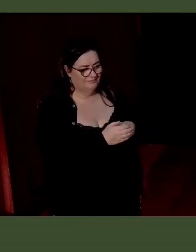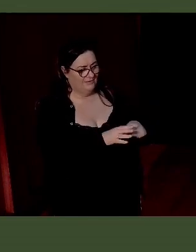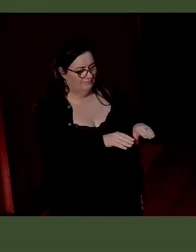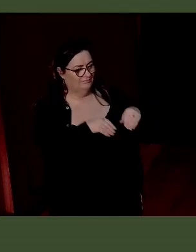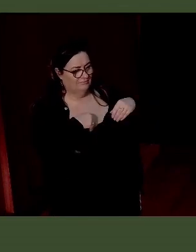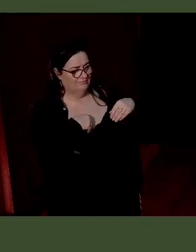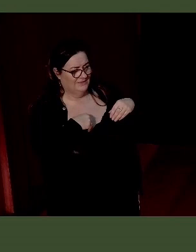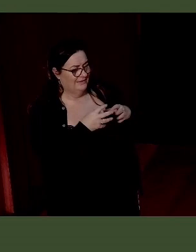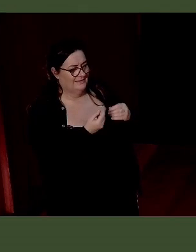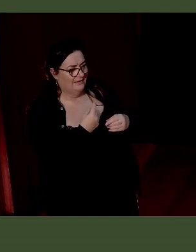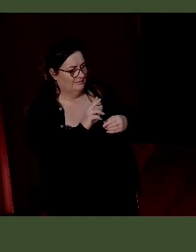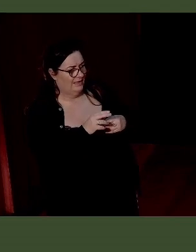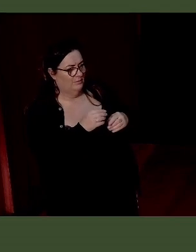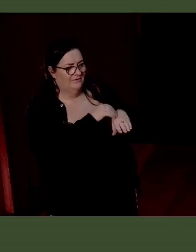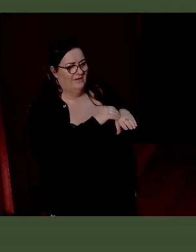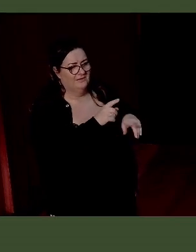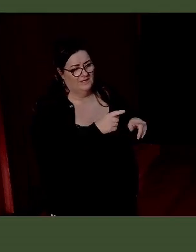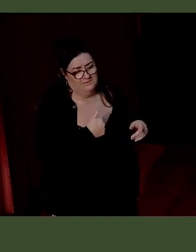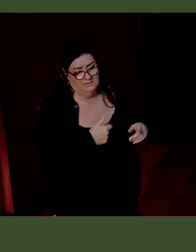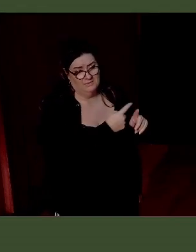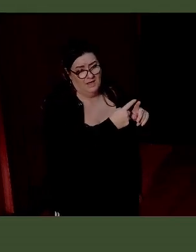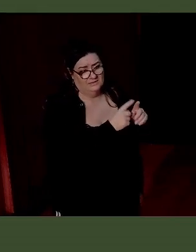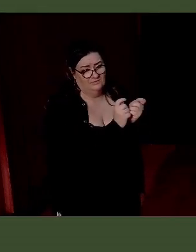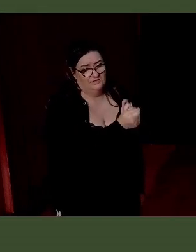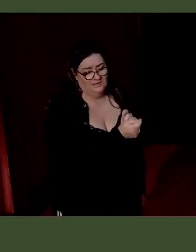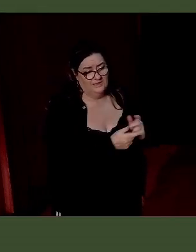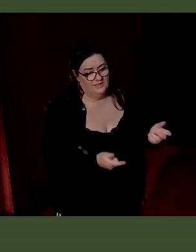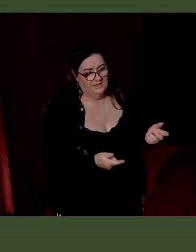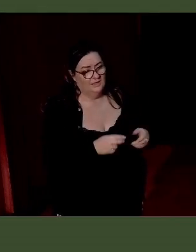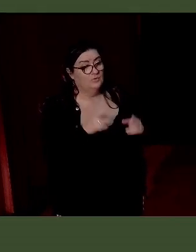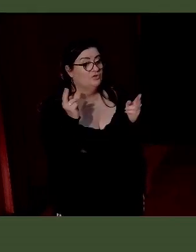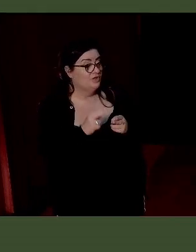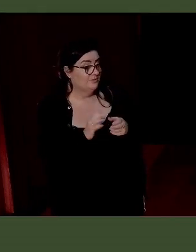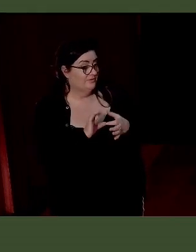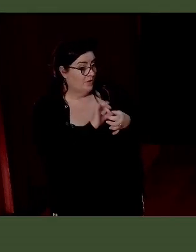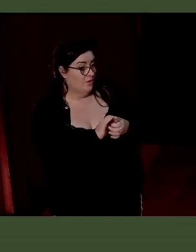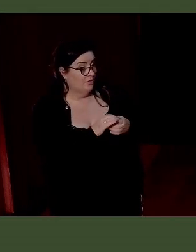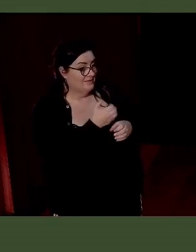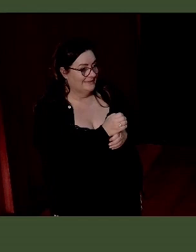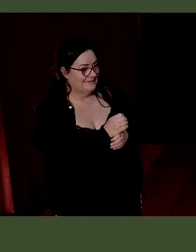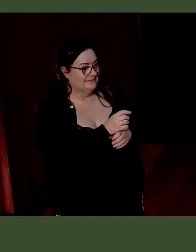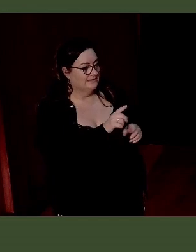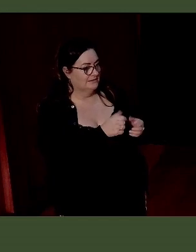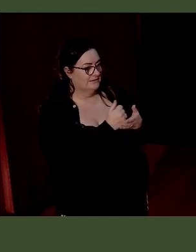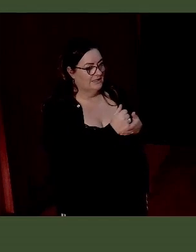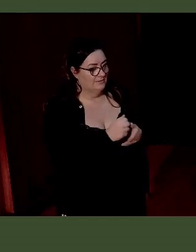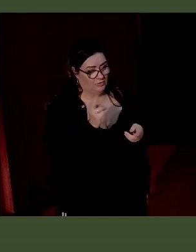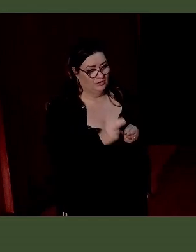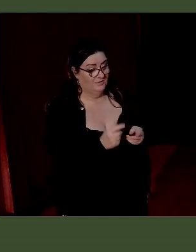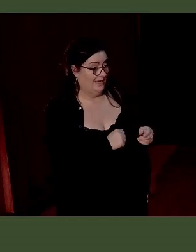remove objectionable features, we might do a great deal of good. It was much cheaper to give home assistance than keep somebody in the county home, which would have cost